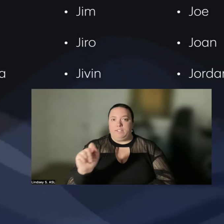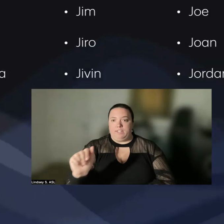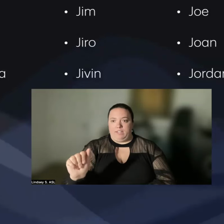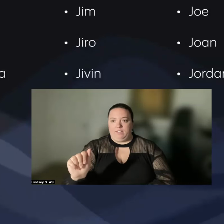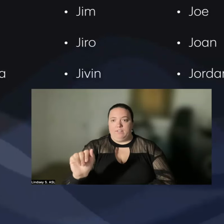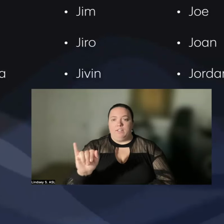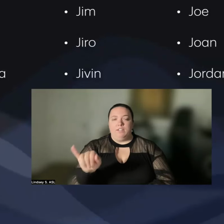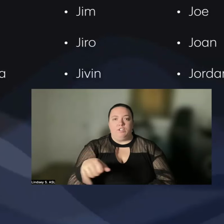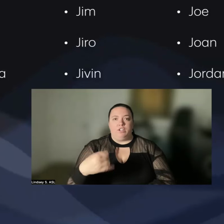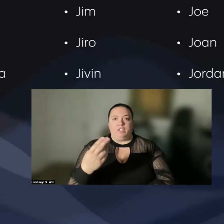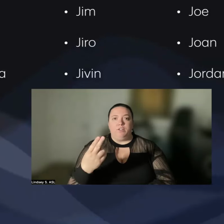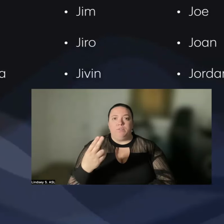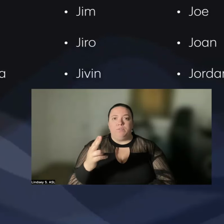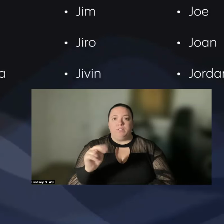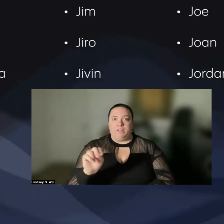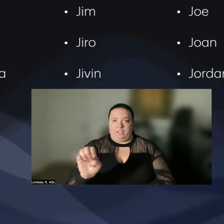JUTTA.